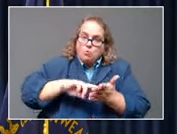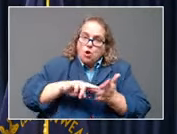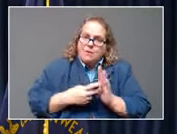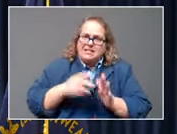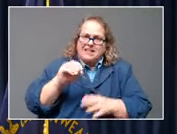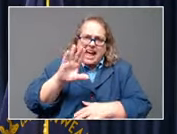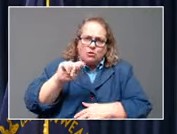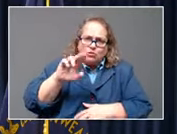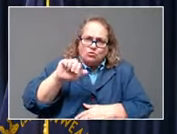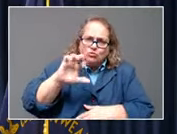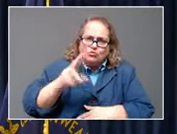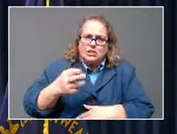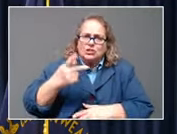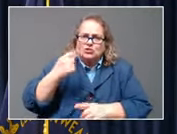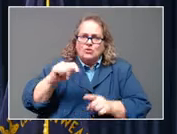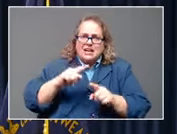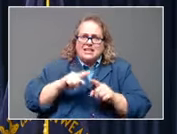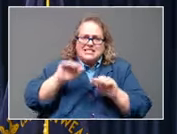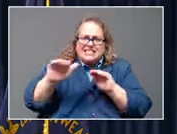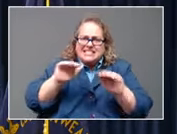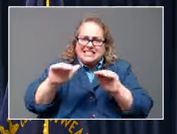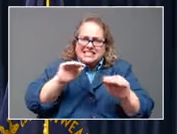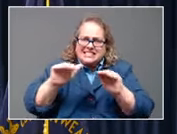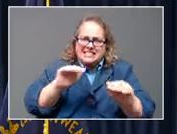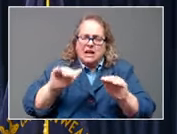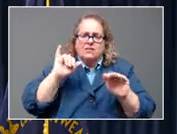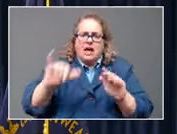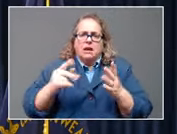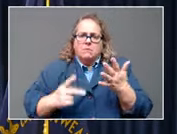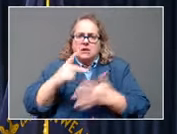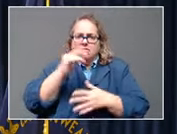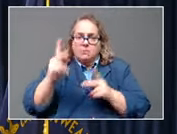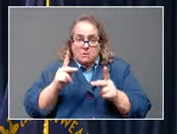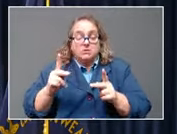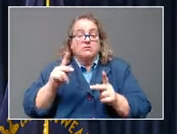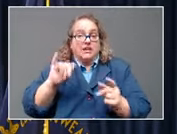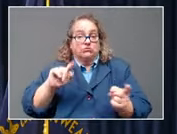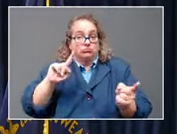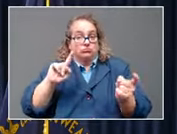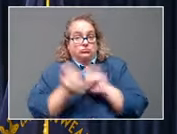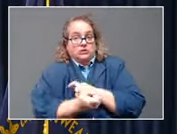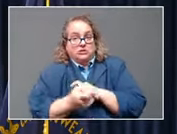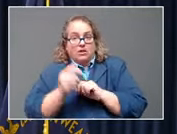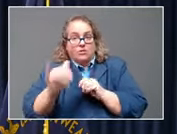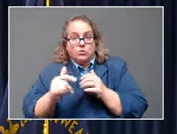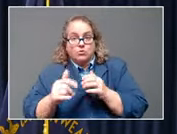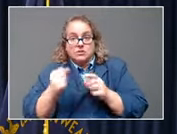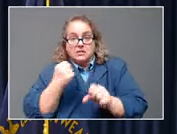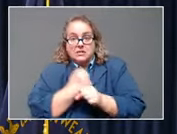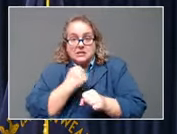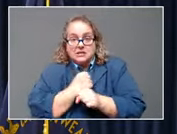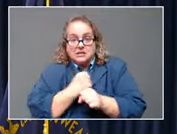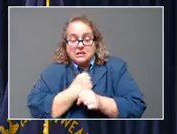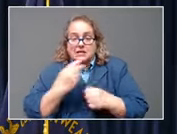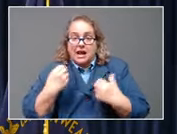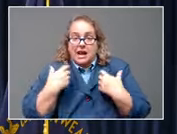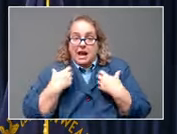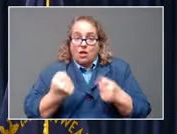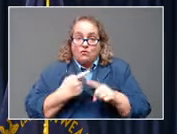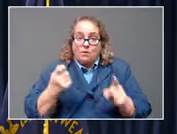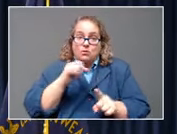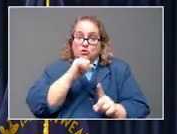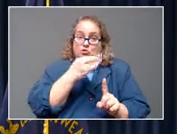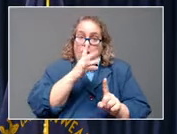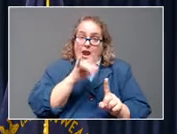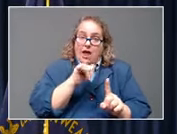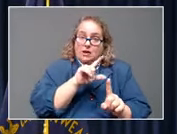people, that turned around those statistics, those health outcomes from July of 2020,